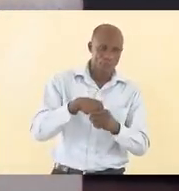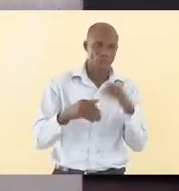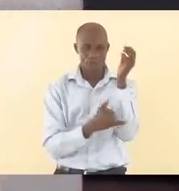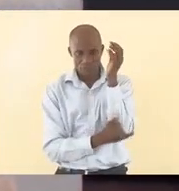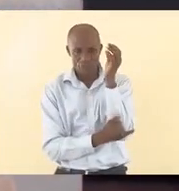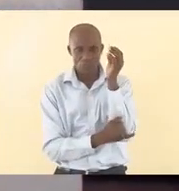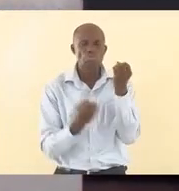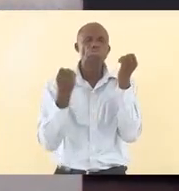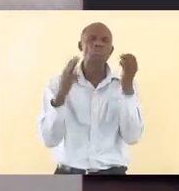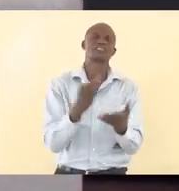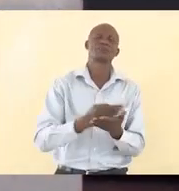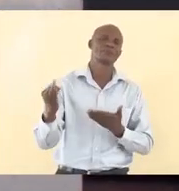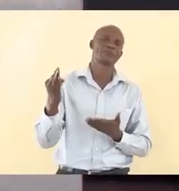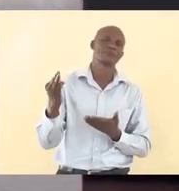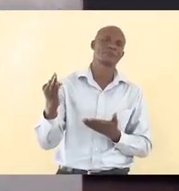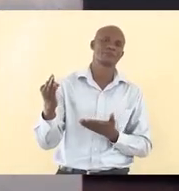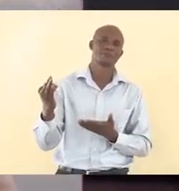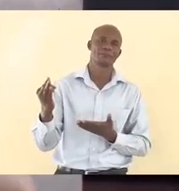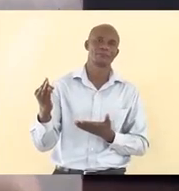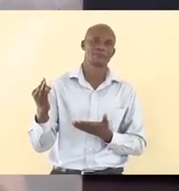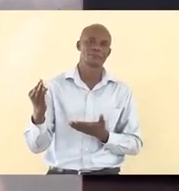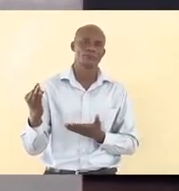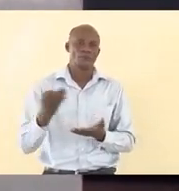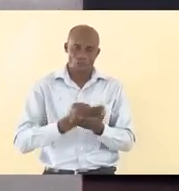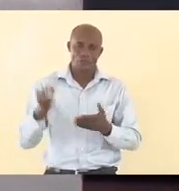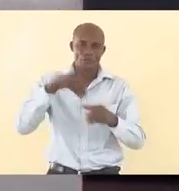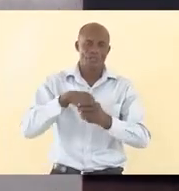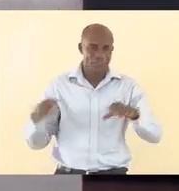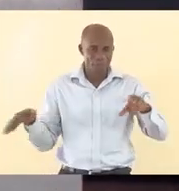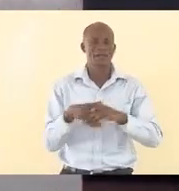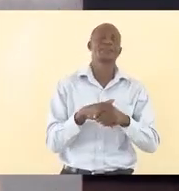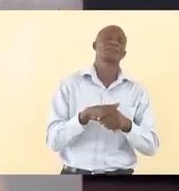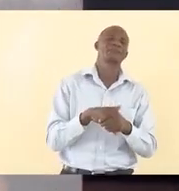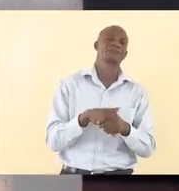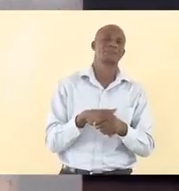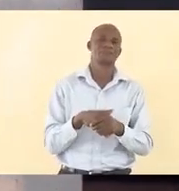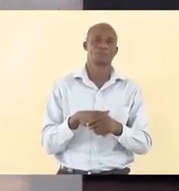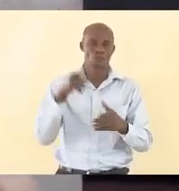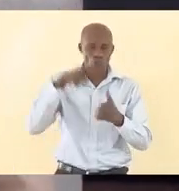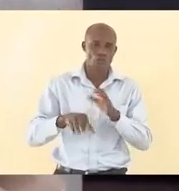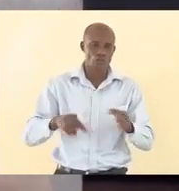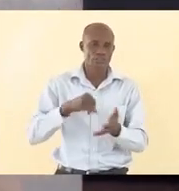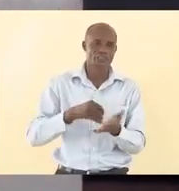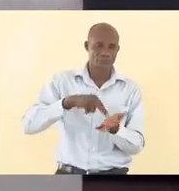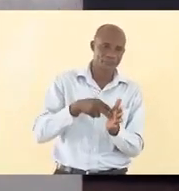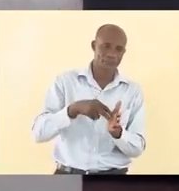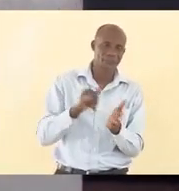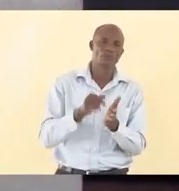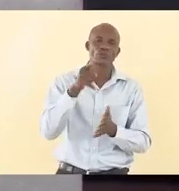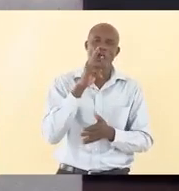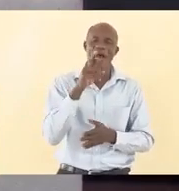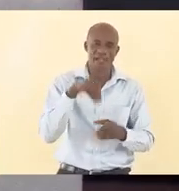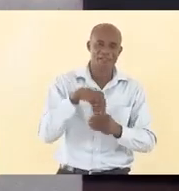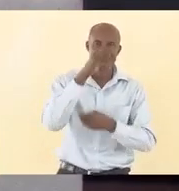In a country where there is so much failure, we have just mentioned marriage, failure in marital relationships, what does it mean that you